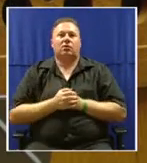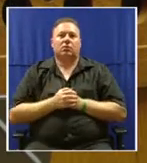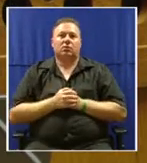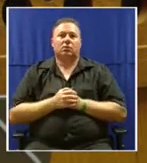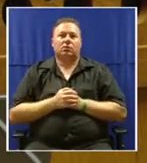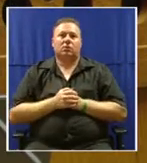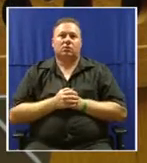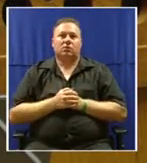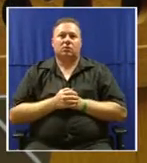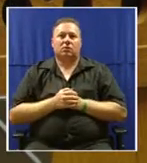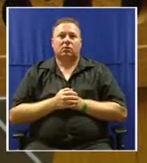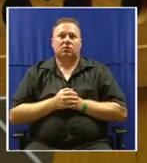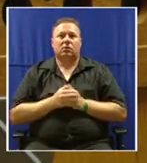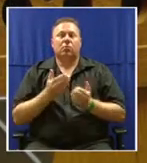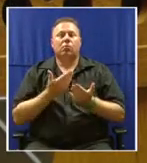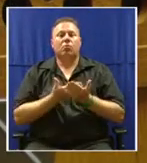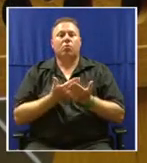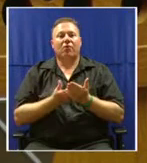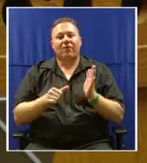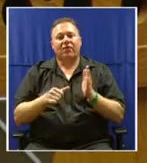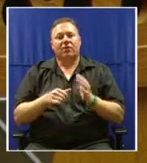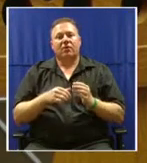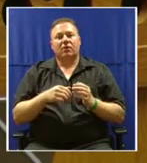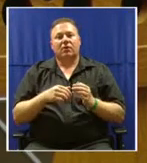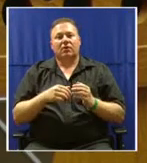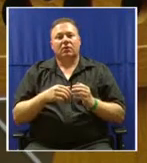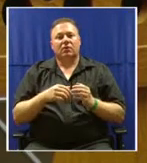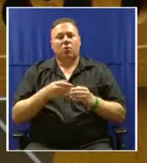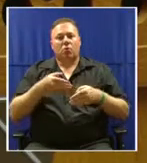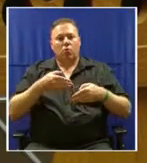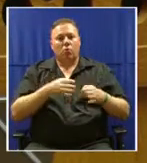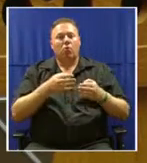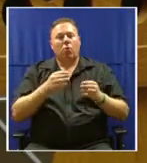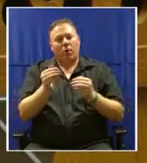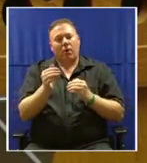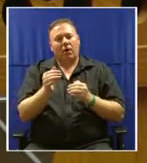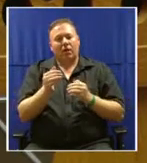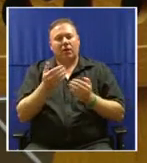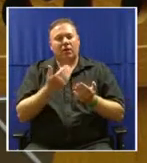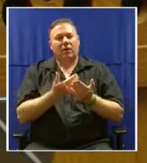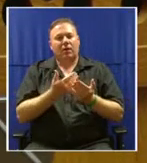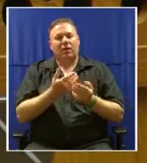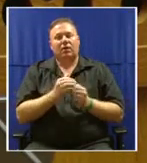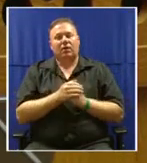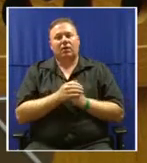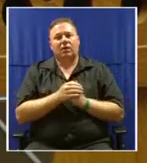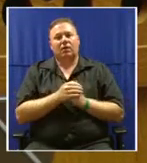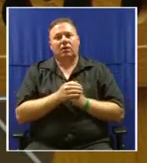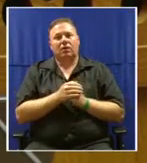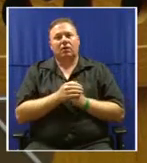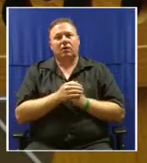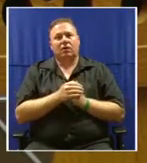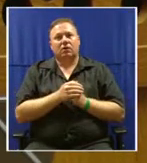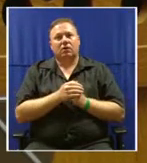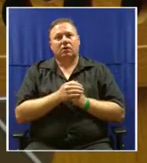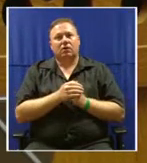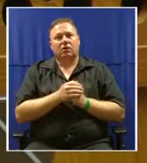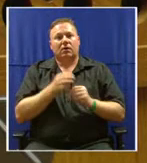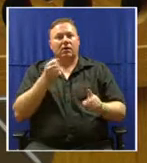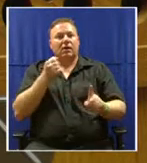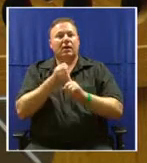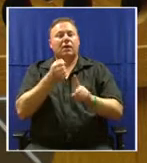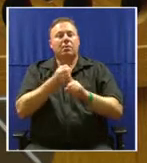This has proven to be an effective and efficient short-term measure to reduce the immediate